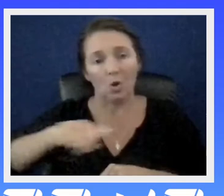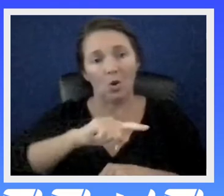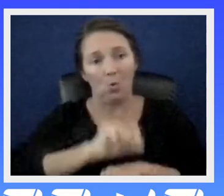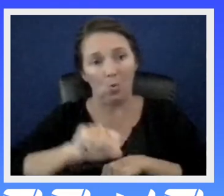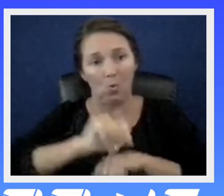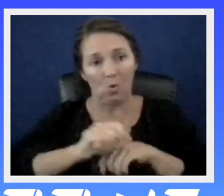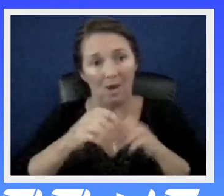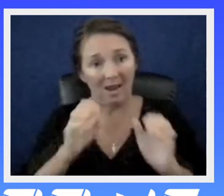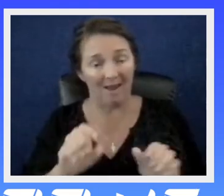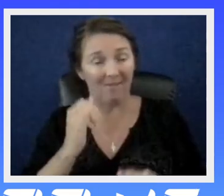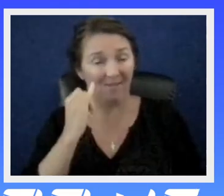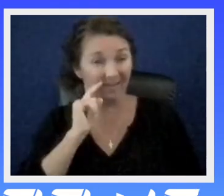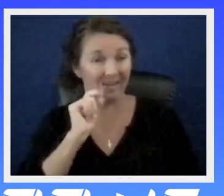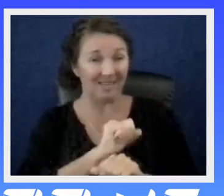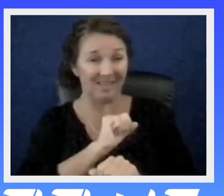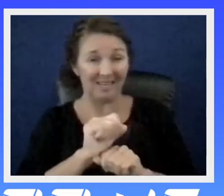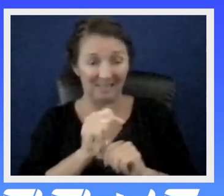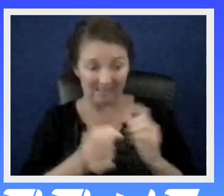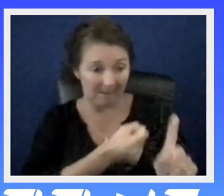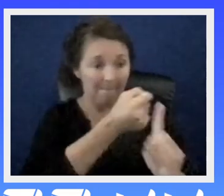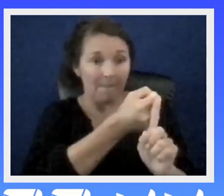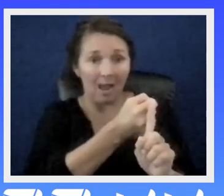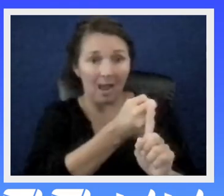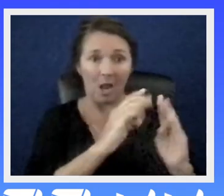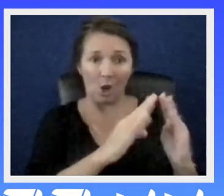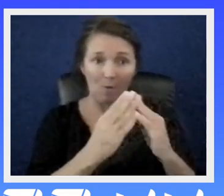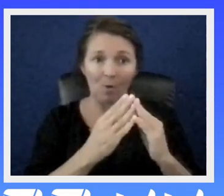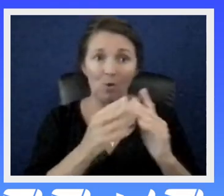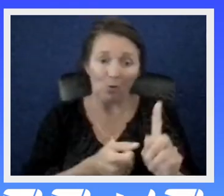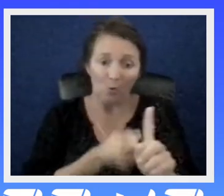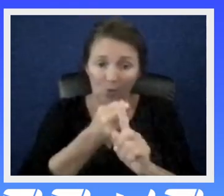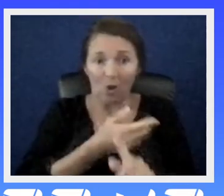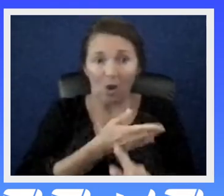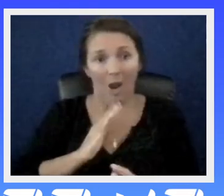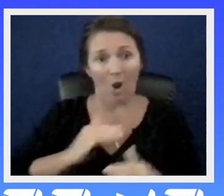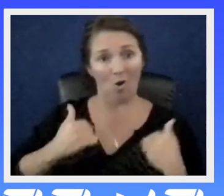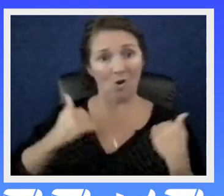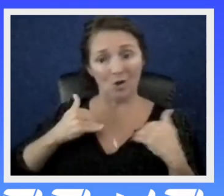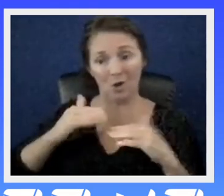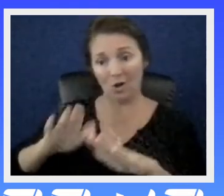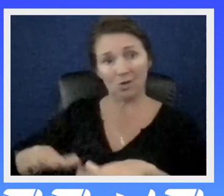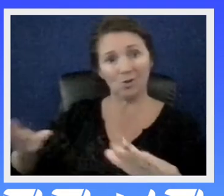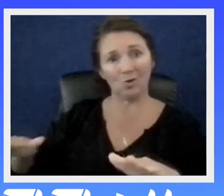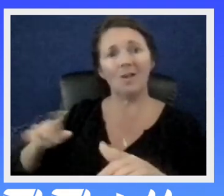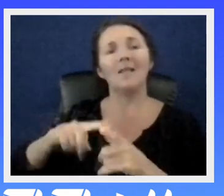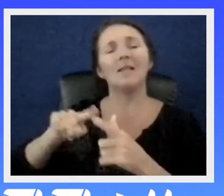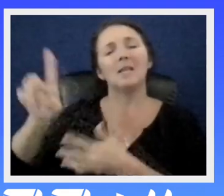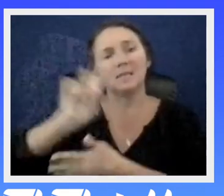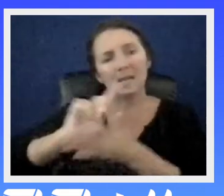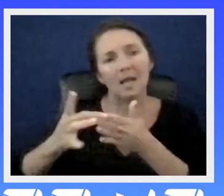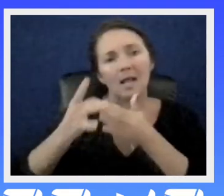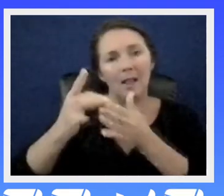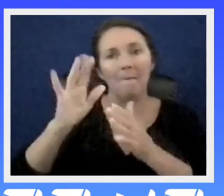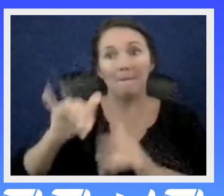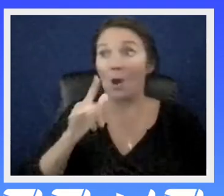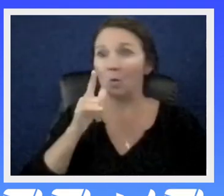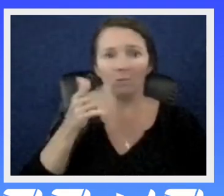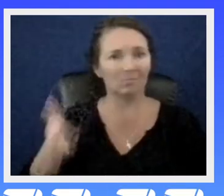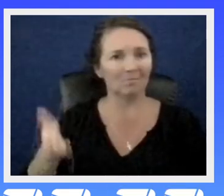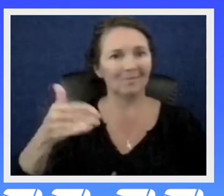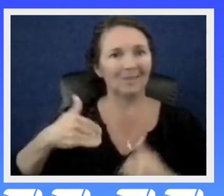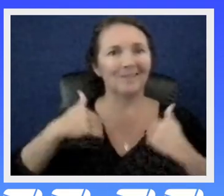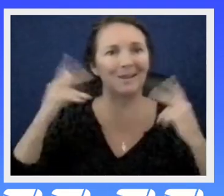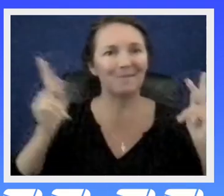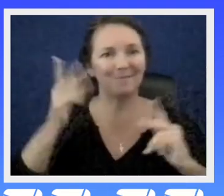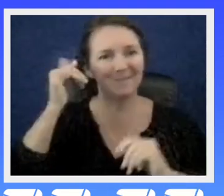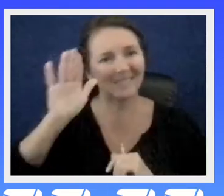truly going to hit community, if they're truly going to reach our young people, they should be designed and led by our young people. These ideas